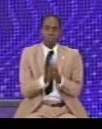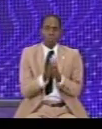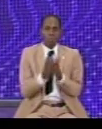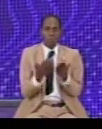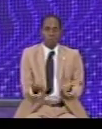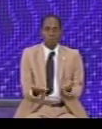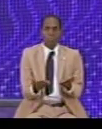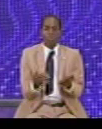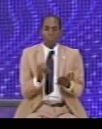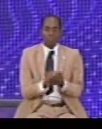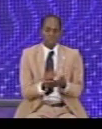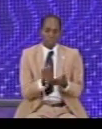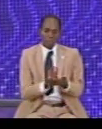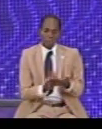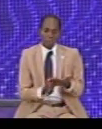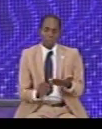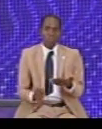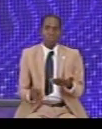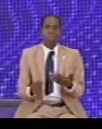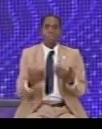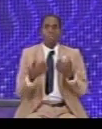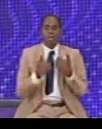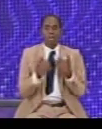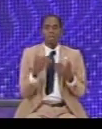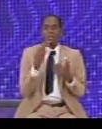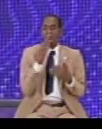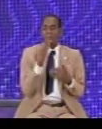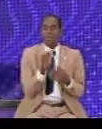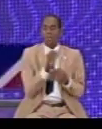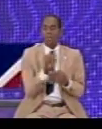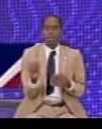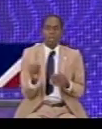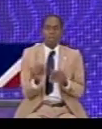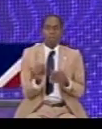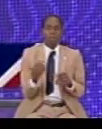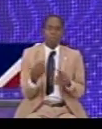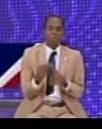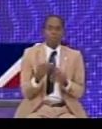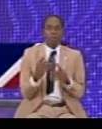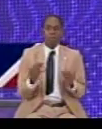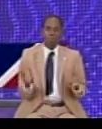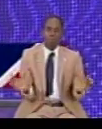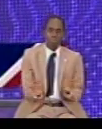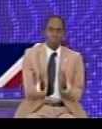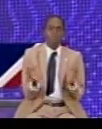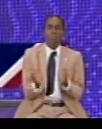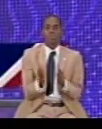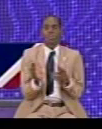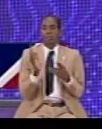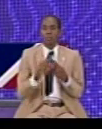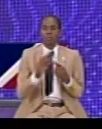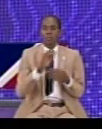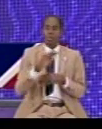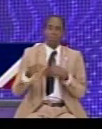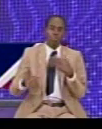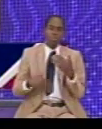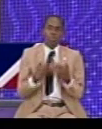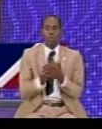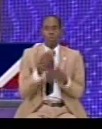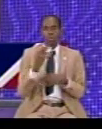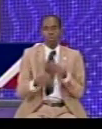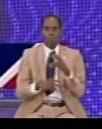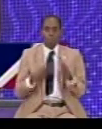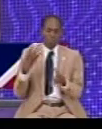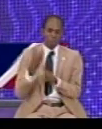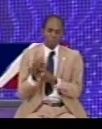that write-up has been the source of encouragement, source of blessing to the whole world up until